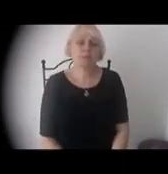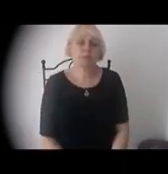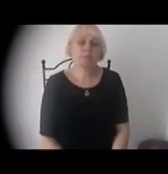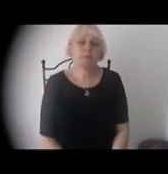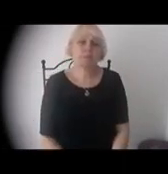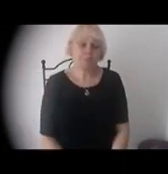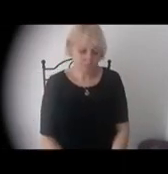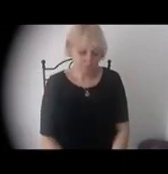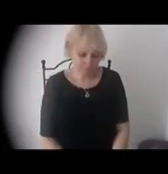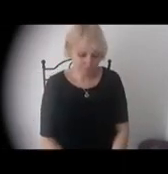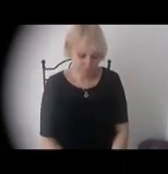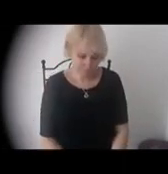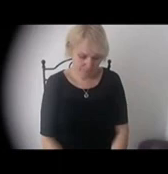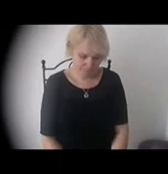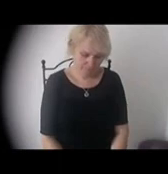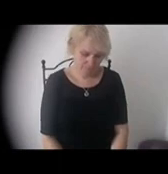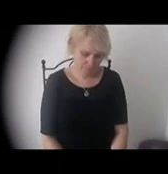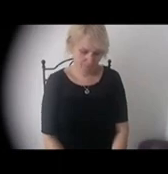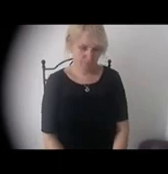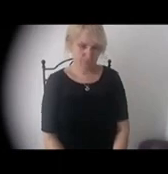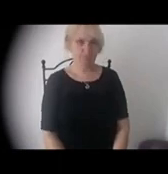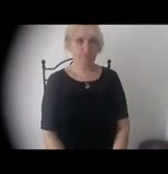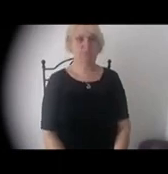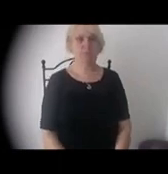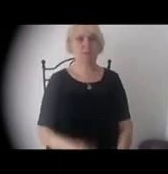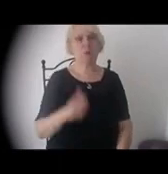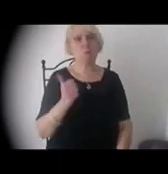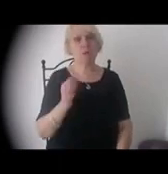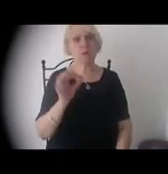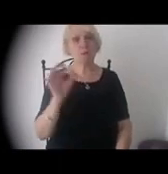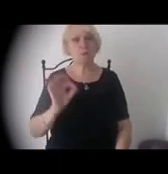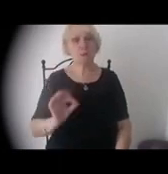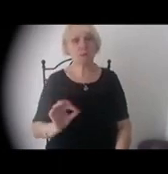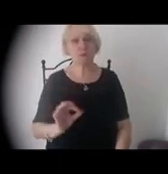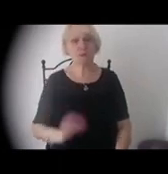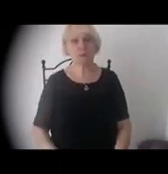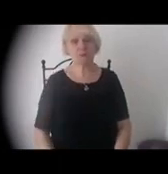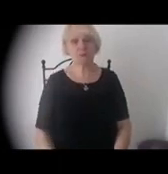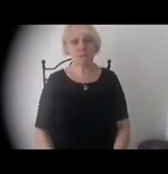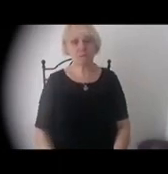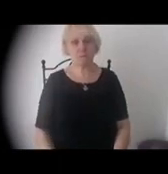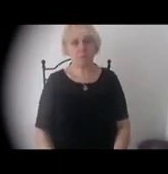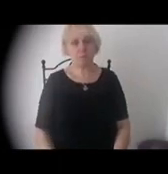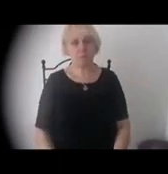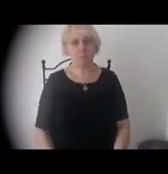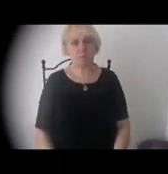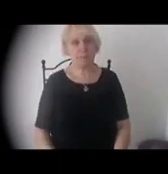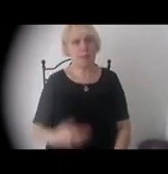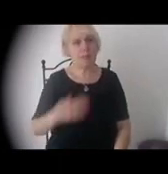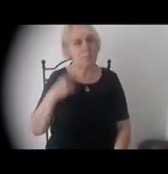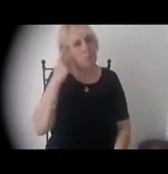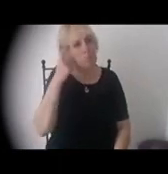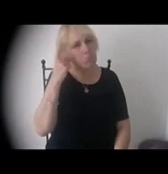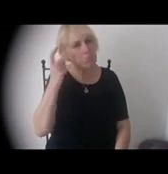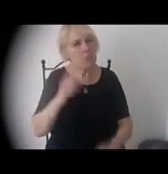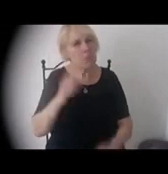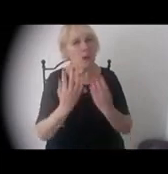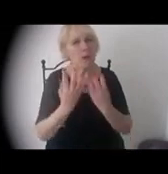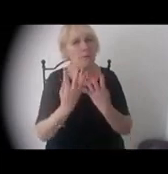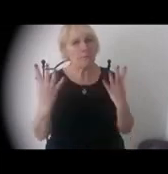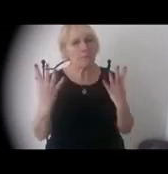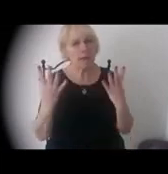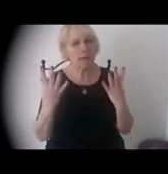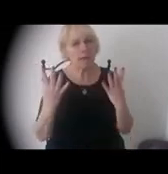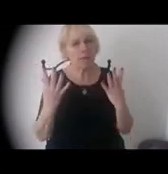of links into the next question, because I'm just going to move this on. And it says, I'm wondering if the panel have any feedback on which